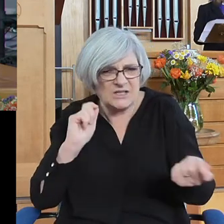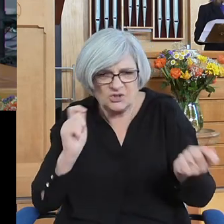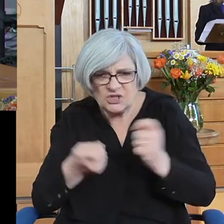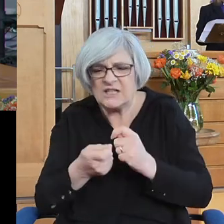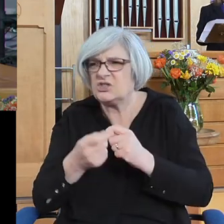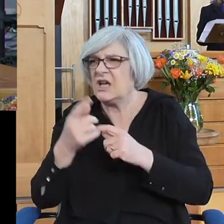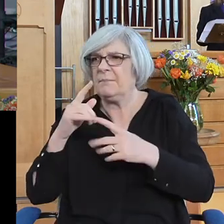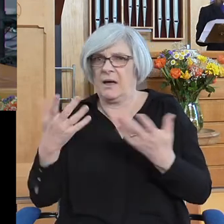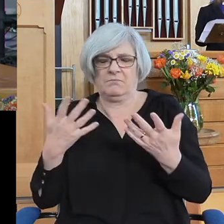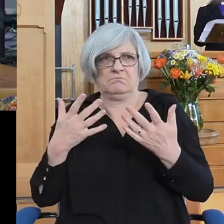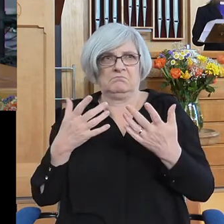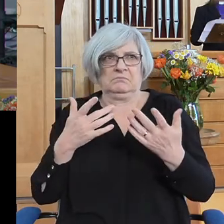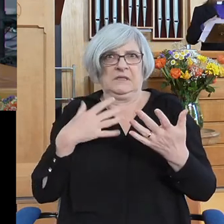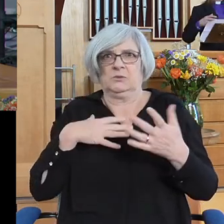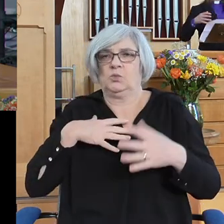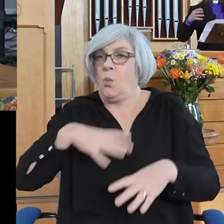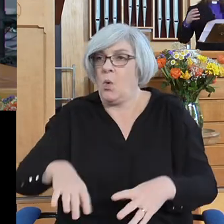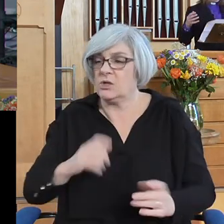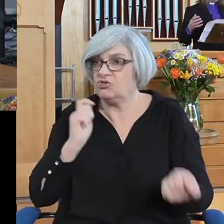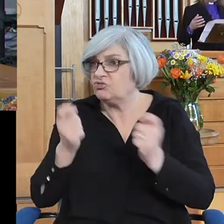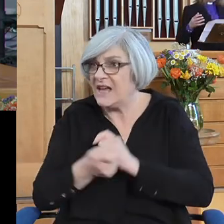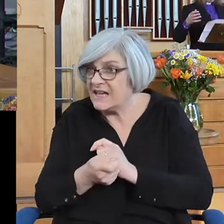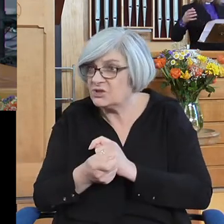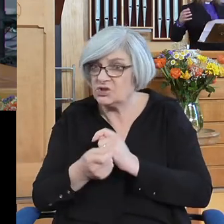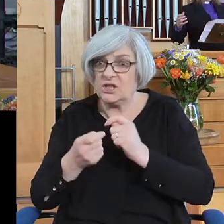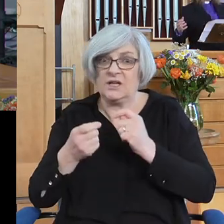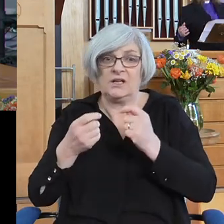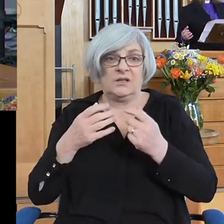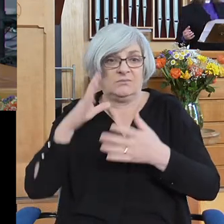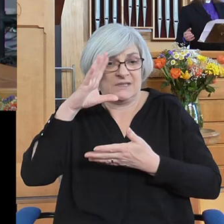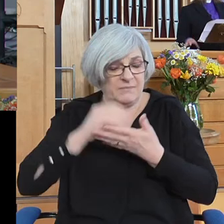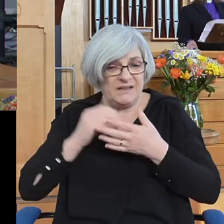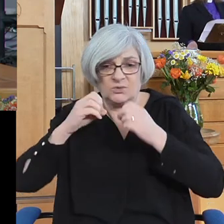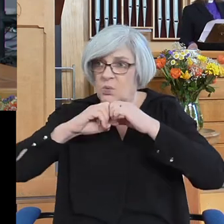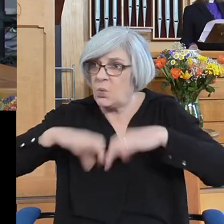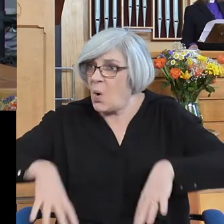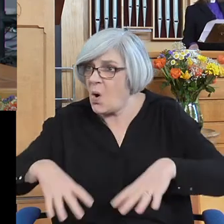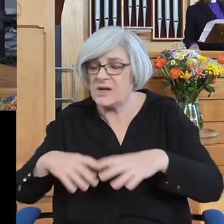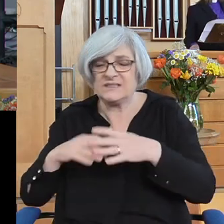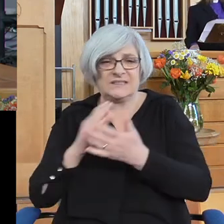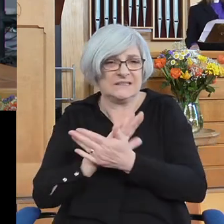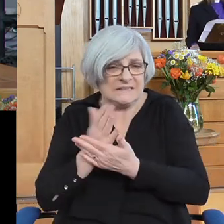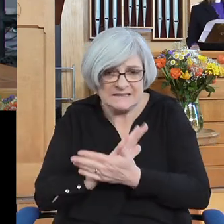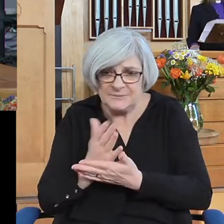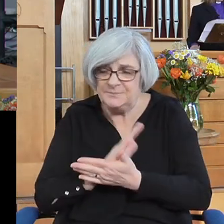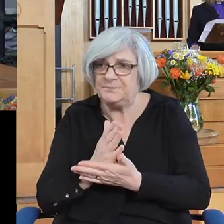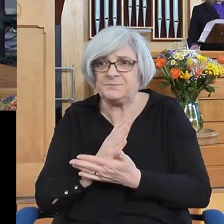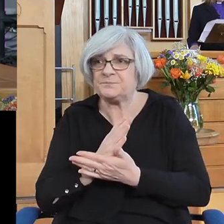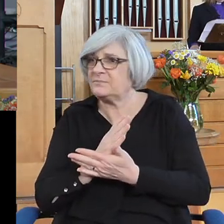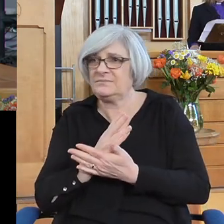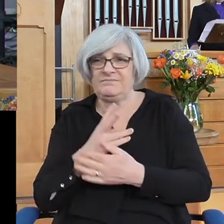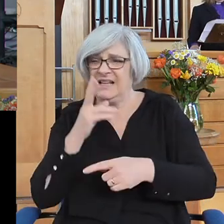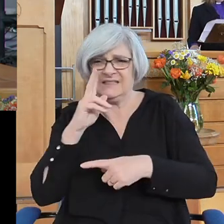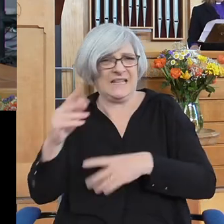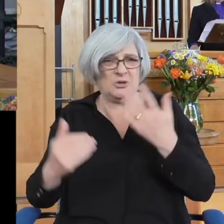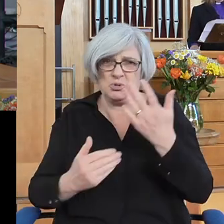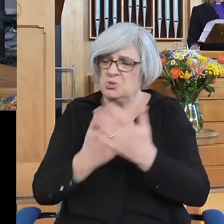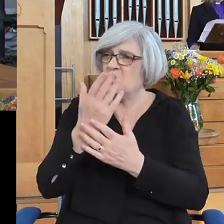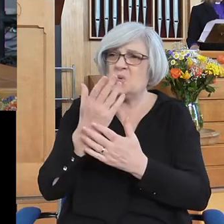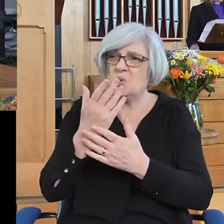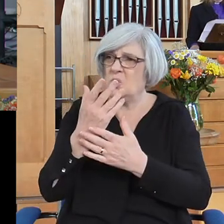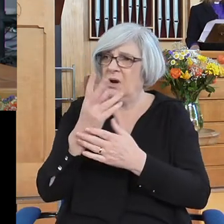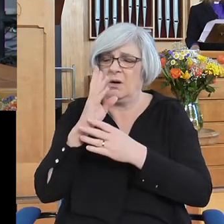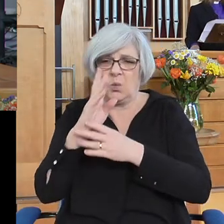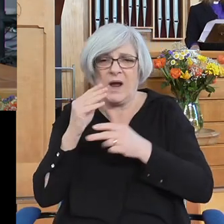many are experiencing loss and uncertainty and cannot quite see the new or the way